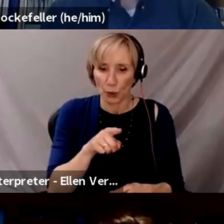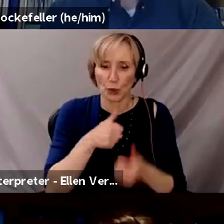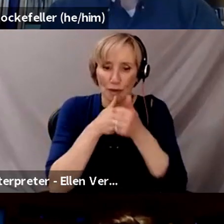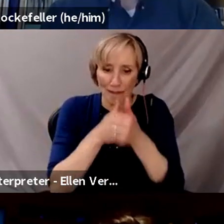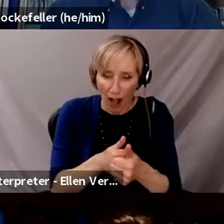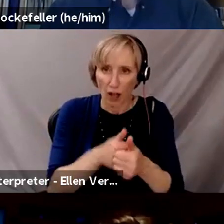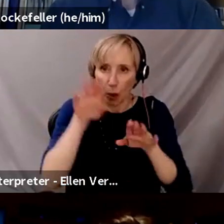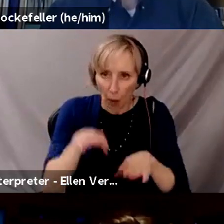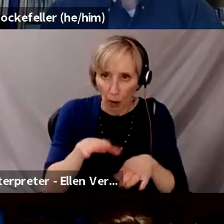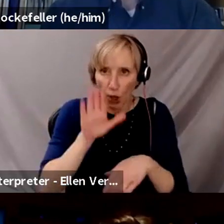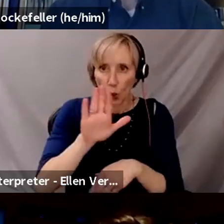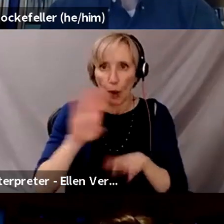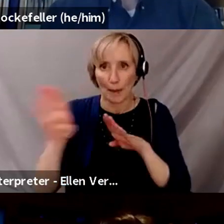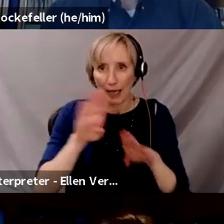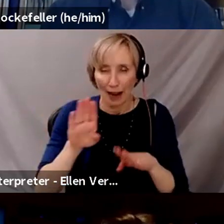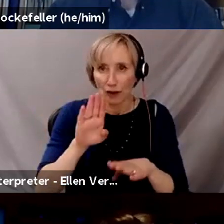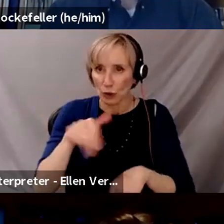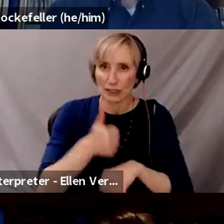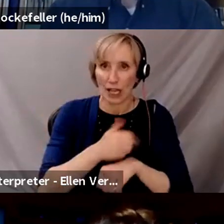good starting point.